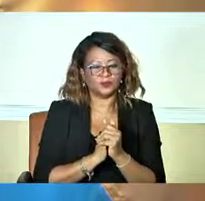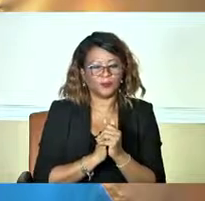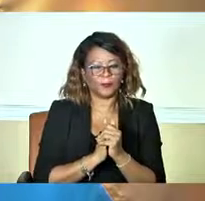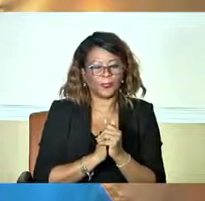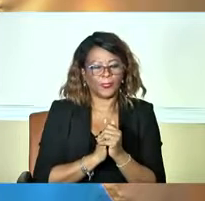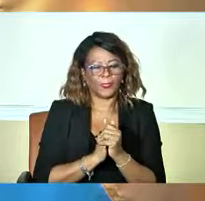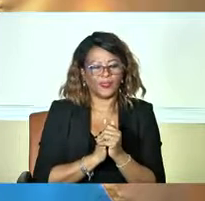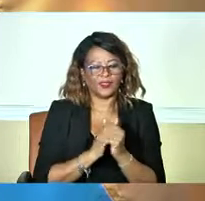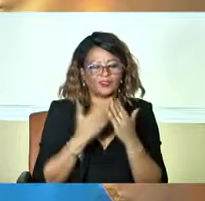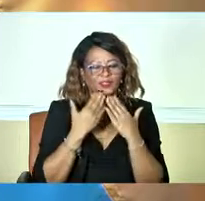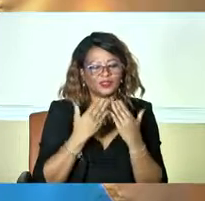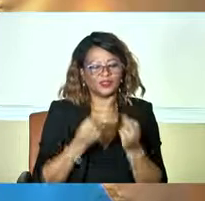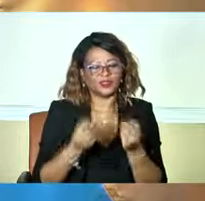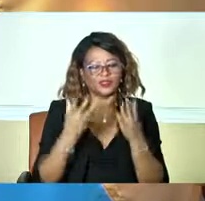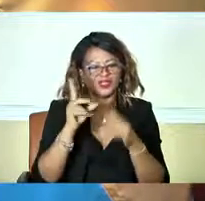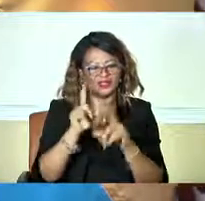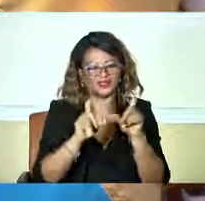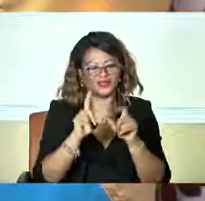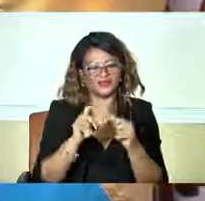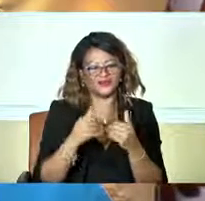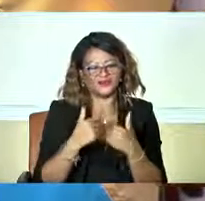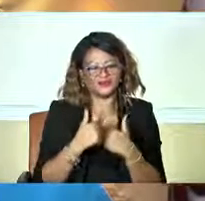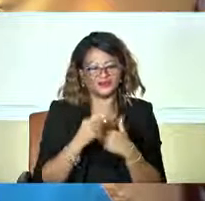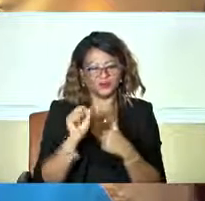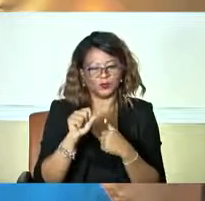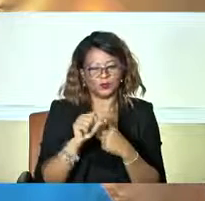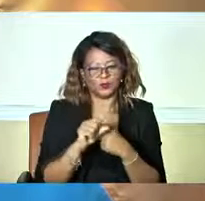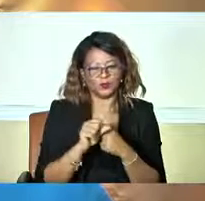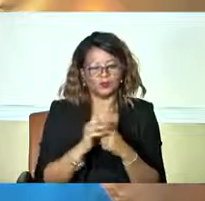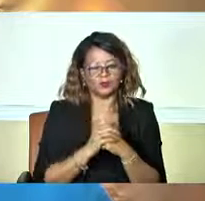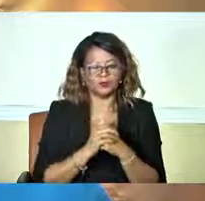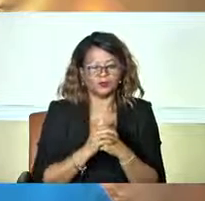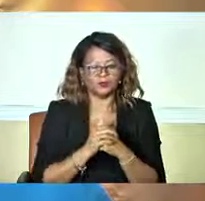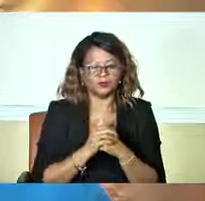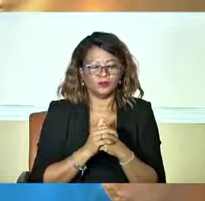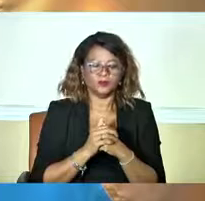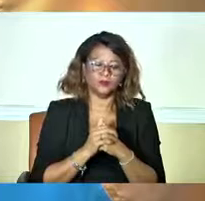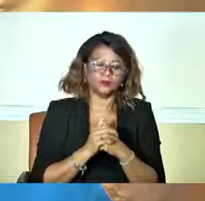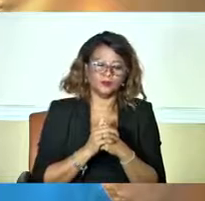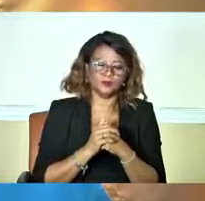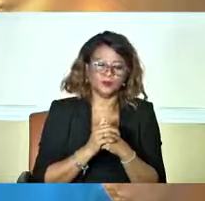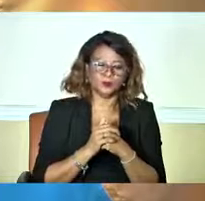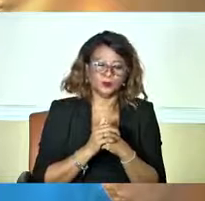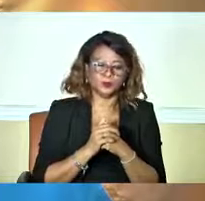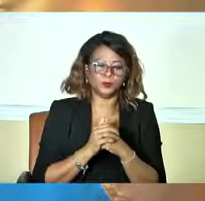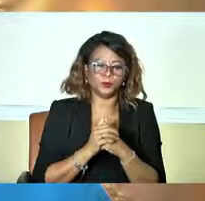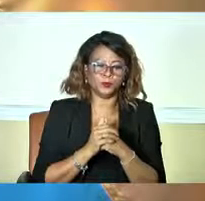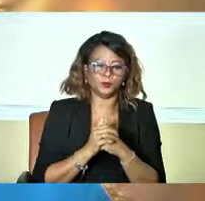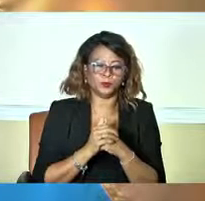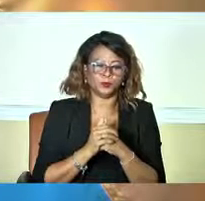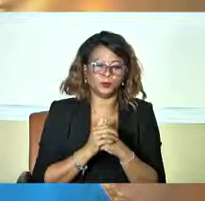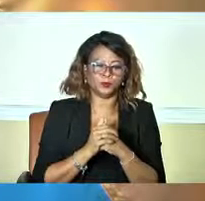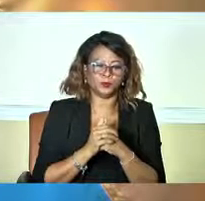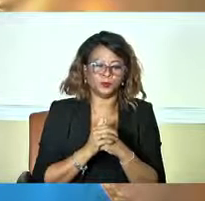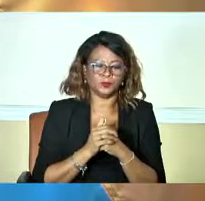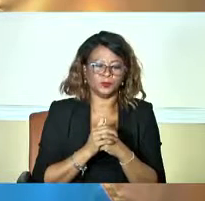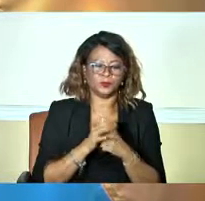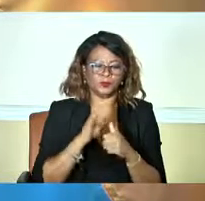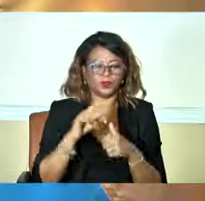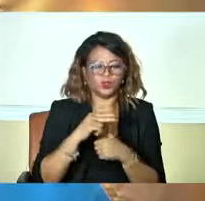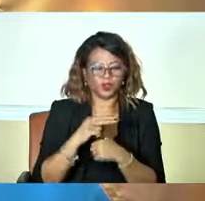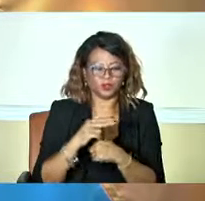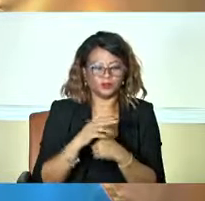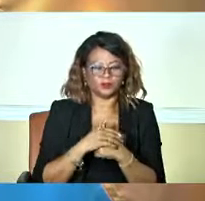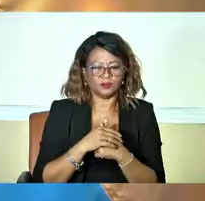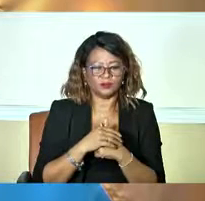Thank you very much for asking. I did have a brief third question, and it concerns Hurricane Dorian and whether